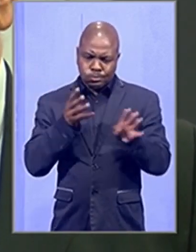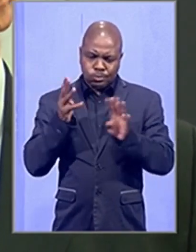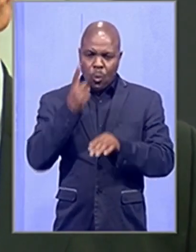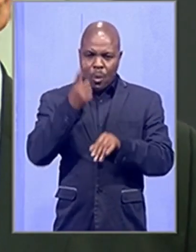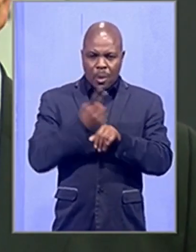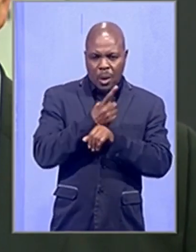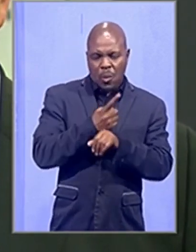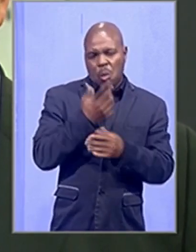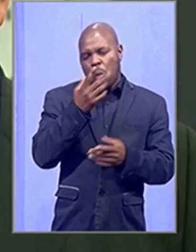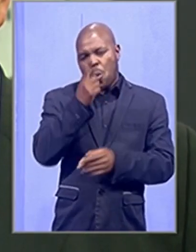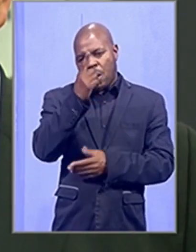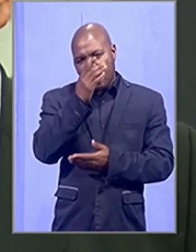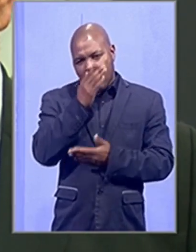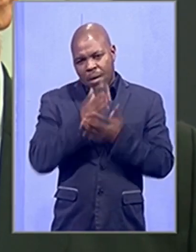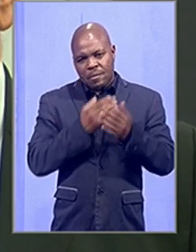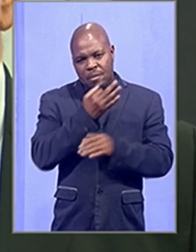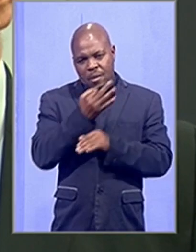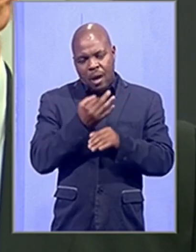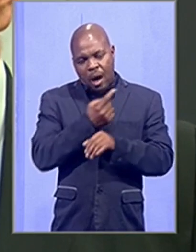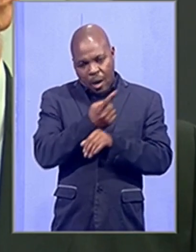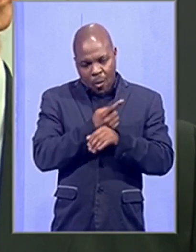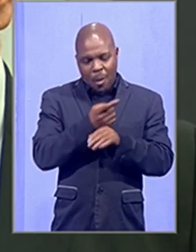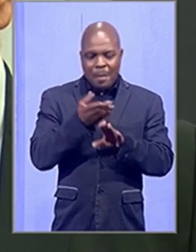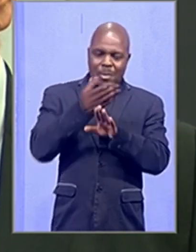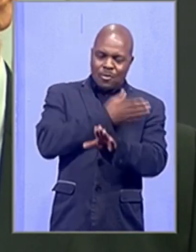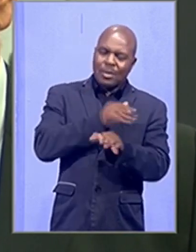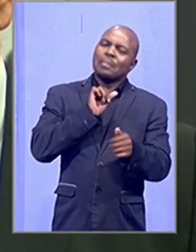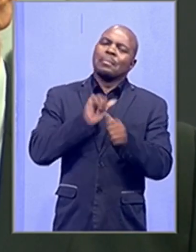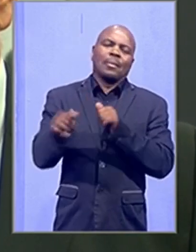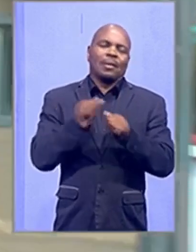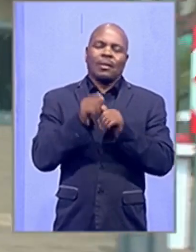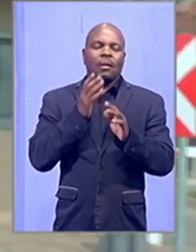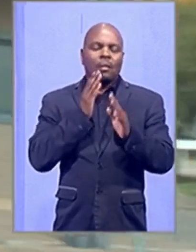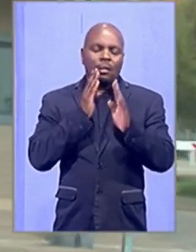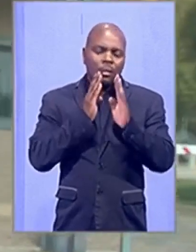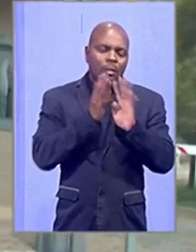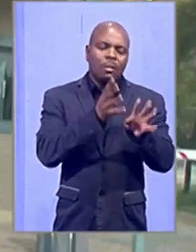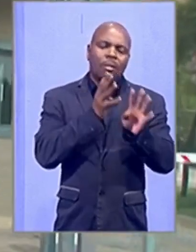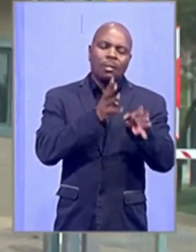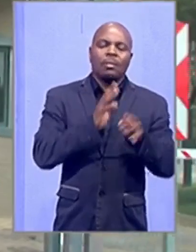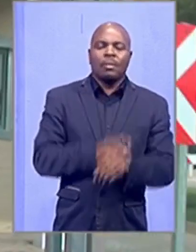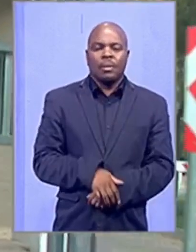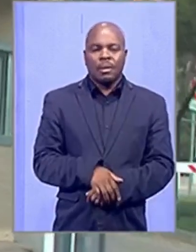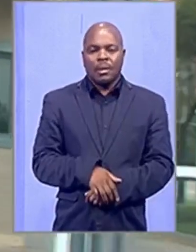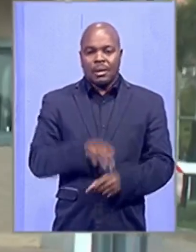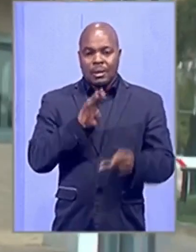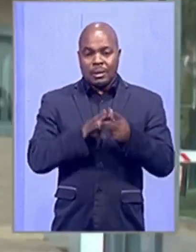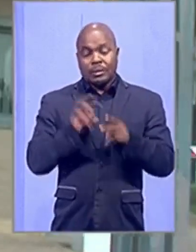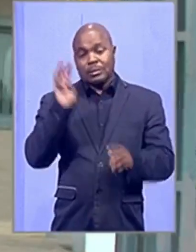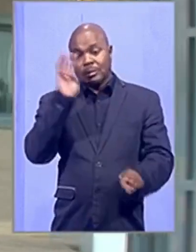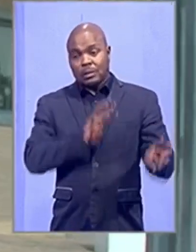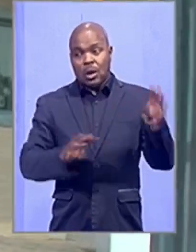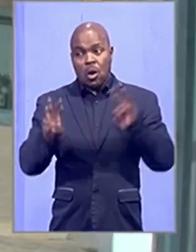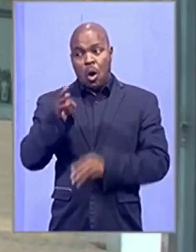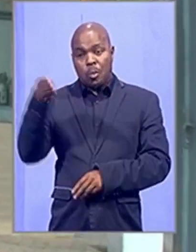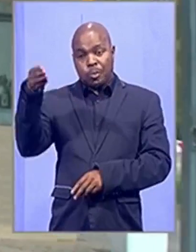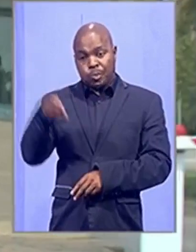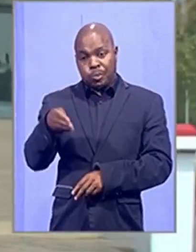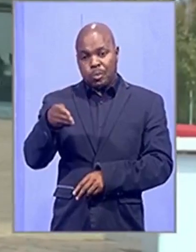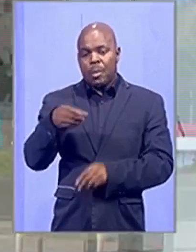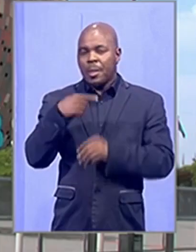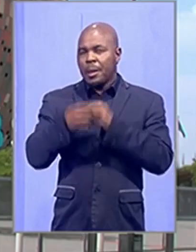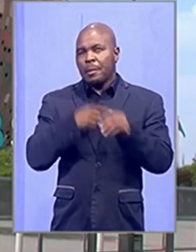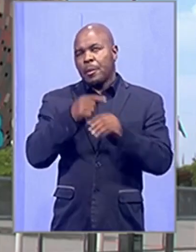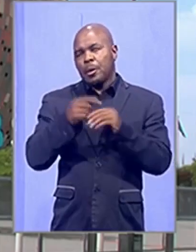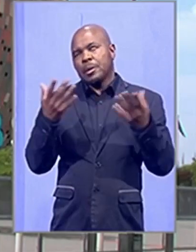hour and a half before the time, it's smooth and easy access. Go tla be go na le maloko a tša tšhireletšo ao a ka bago